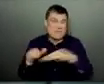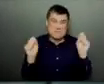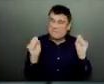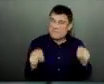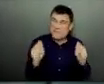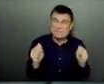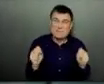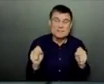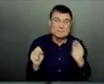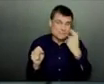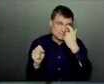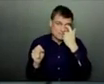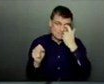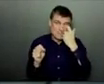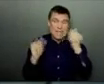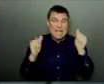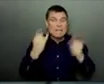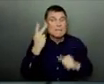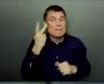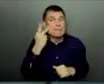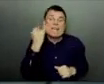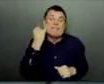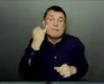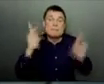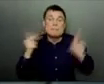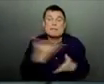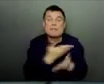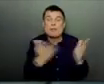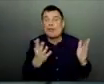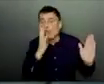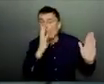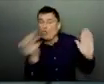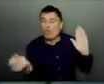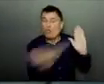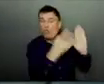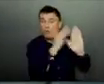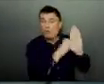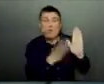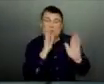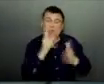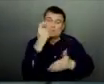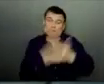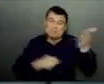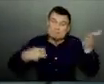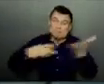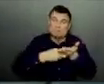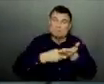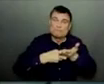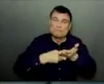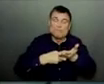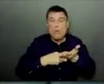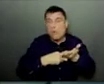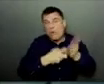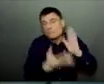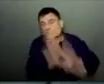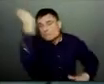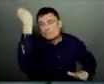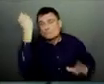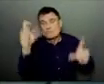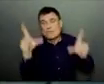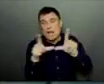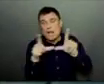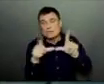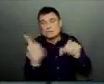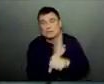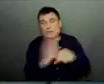with people ignoring orders. But also for the majority of people who are doing the right thing every day to keep their neighbors, their